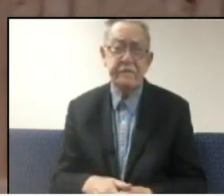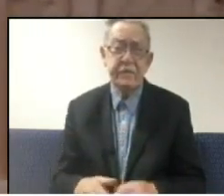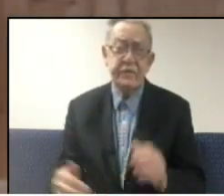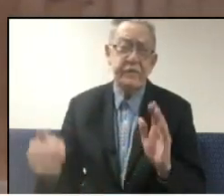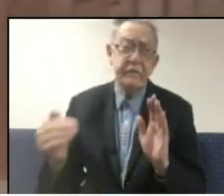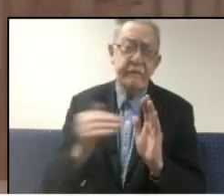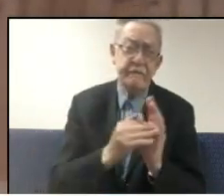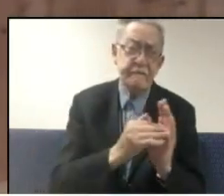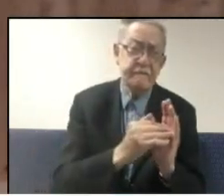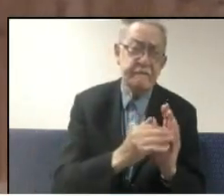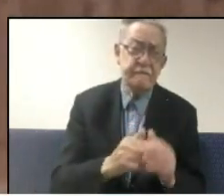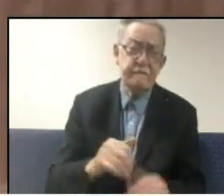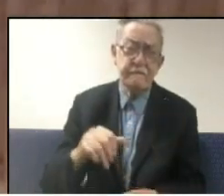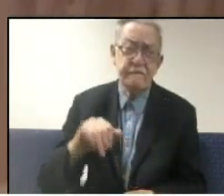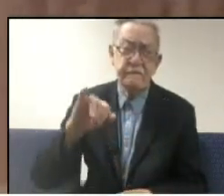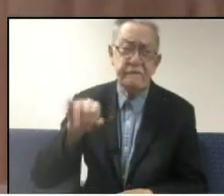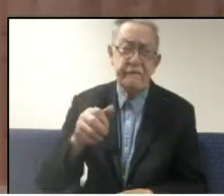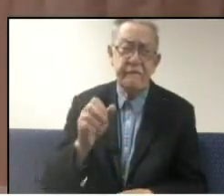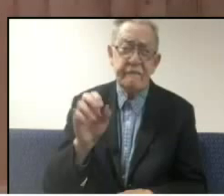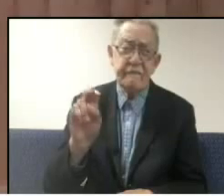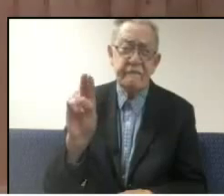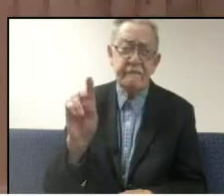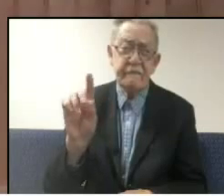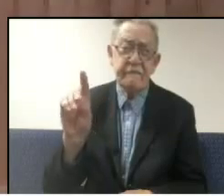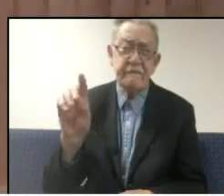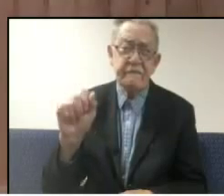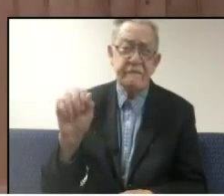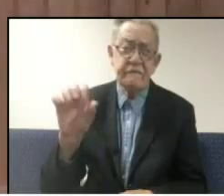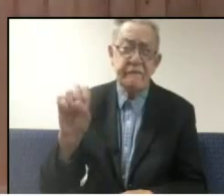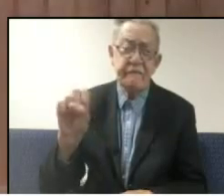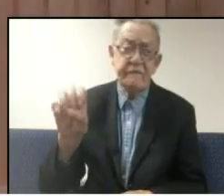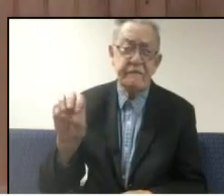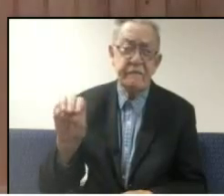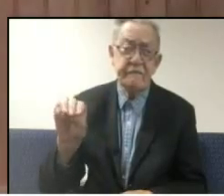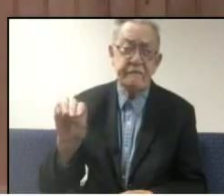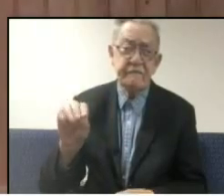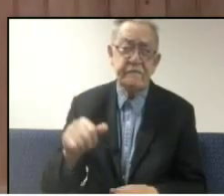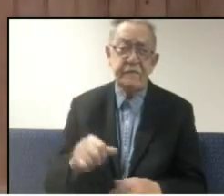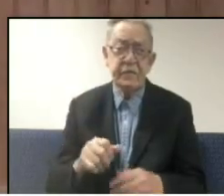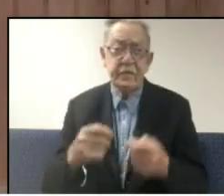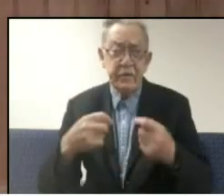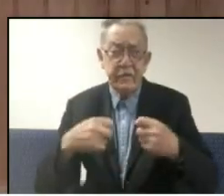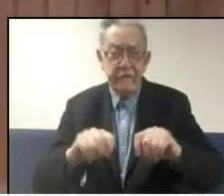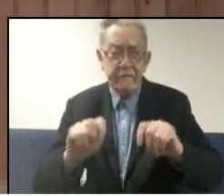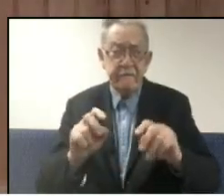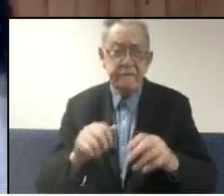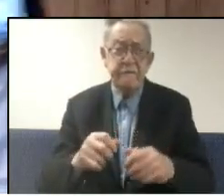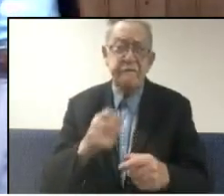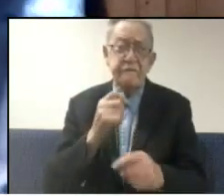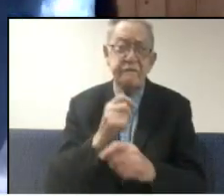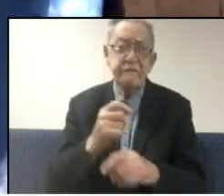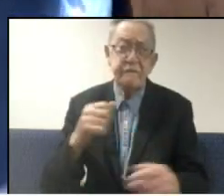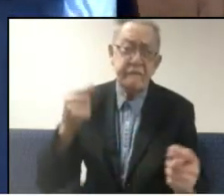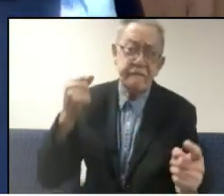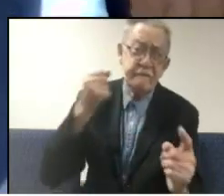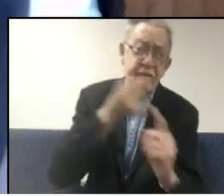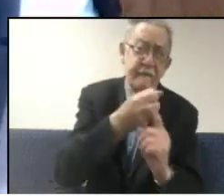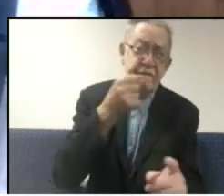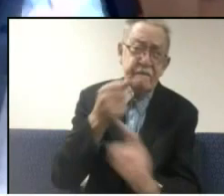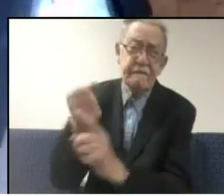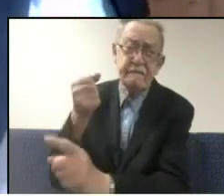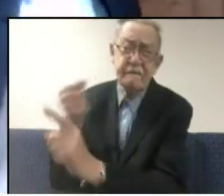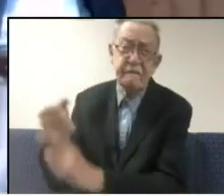opposed to Judaism that he set out very zealously to knock it down, to attack churches,